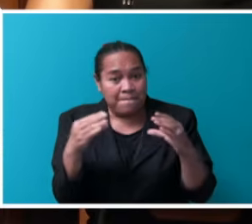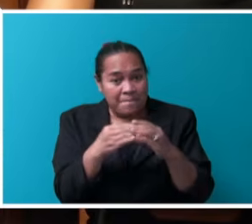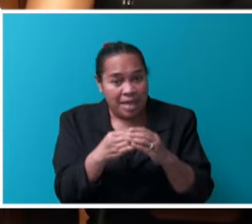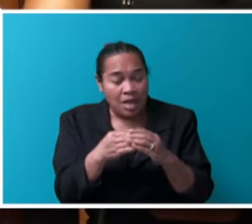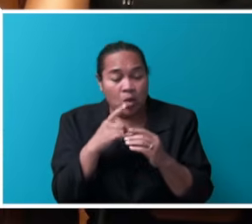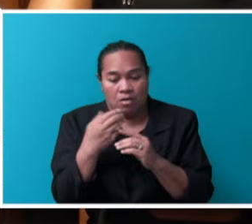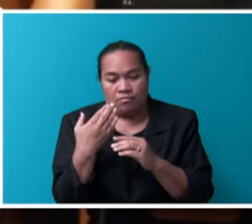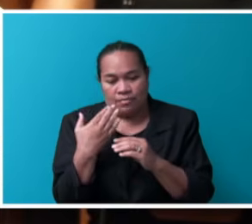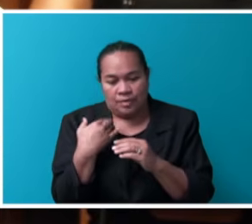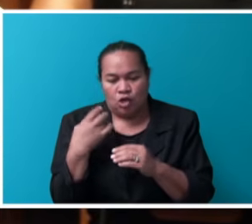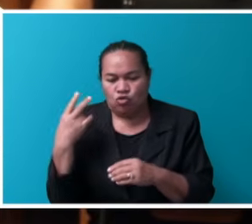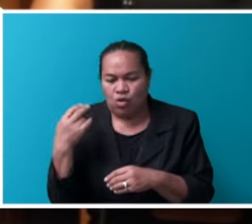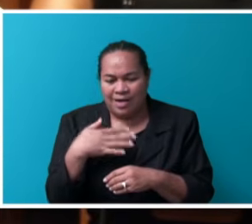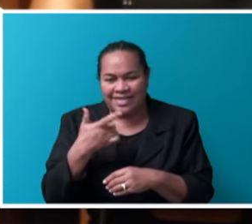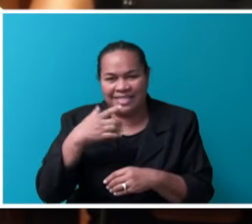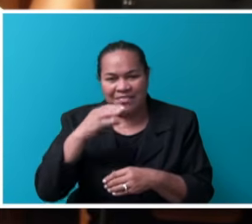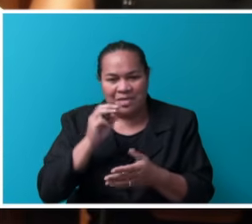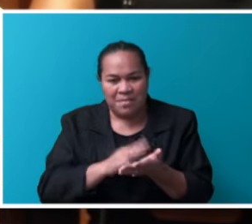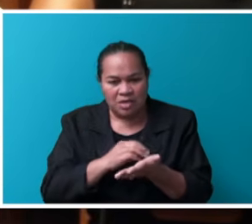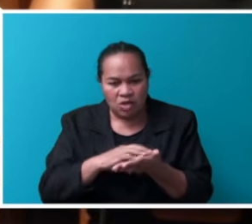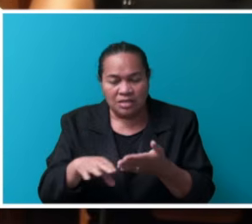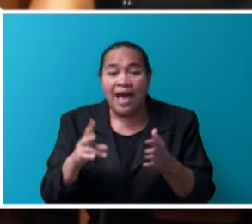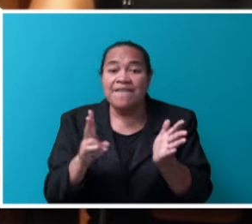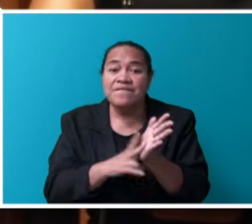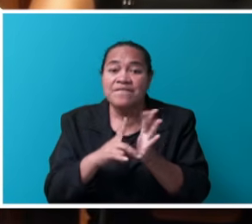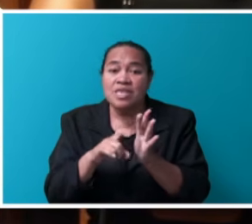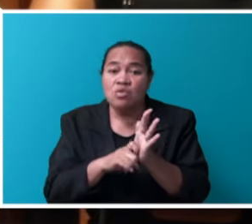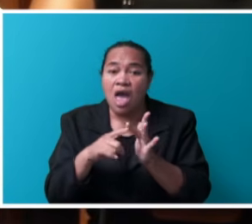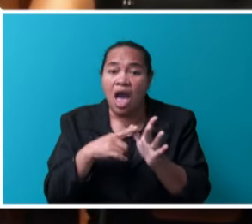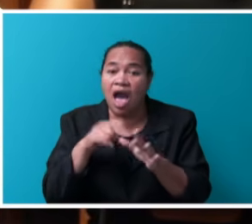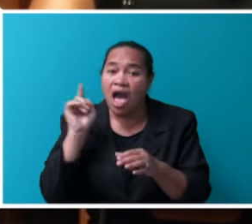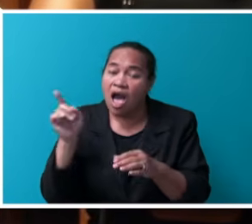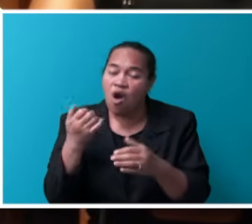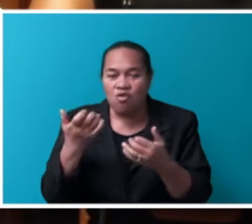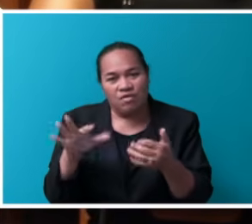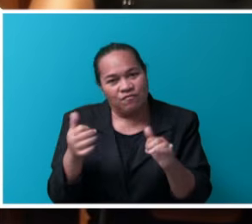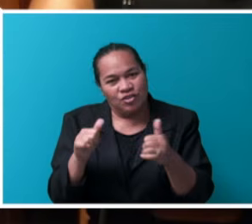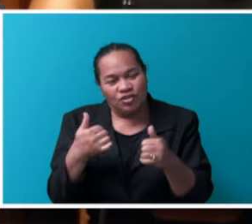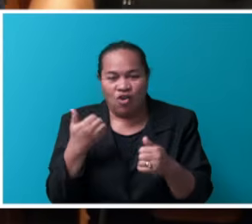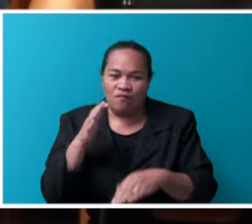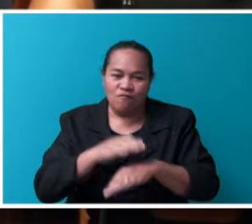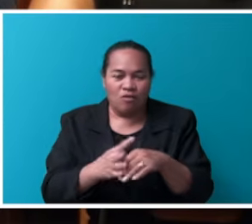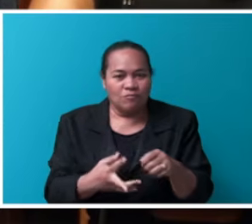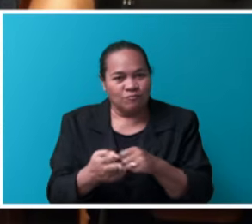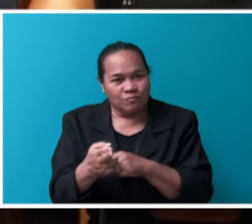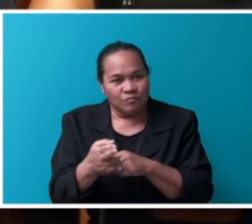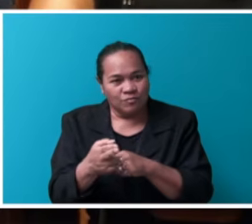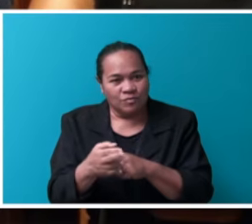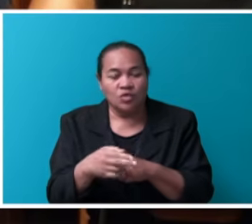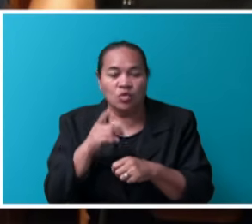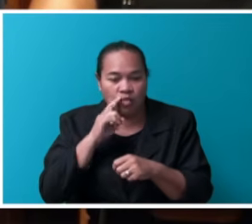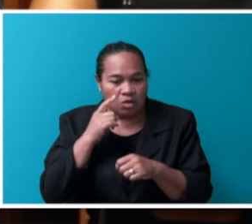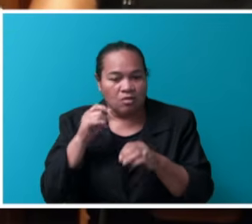the $270 million Viria water project. This is now fully commissioned, resulting in significant improvements in water supply